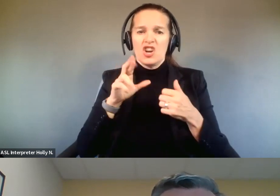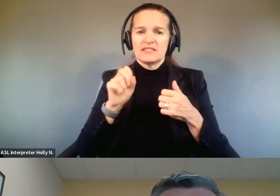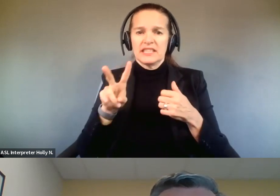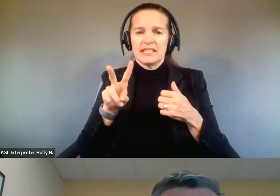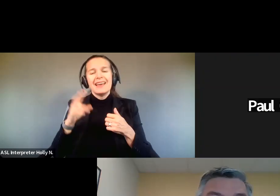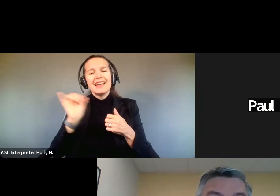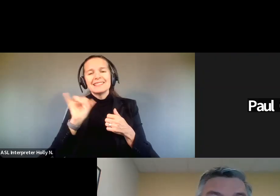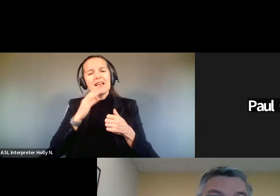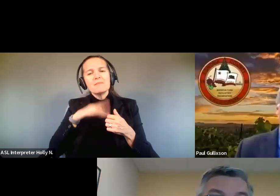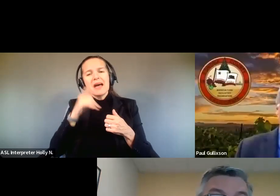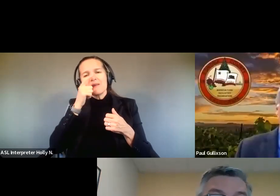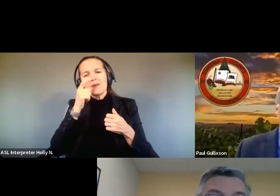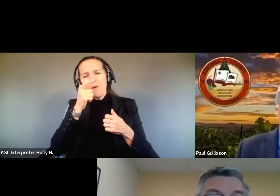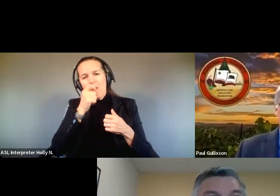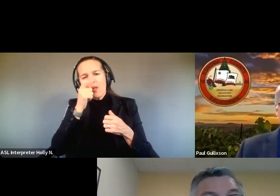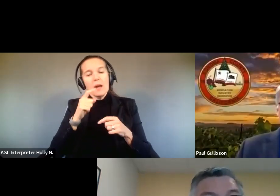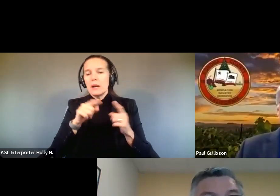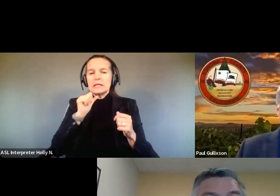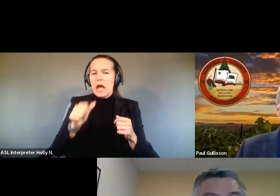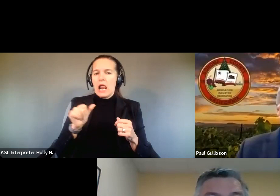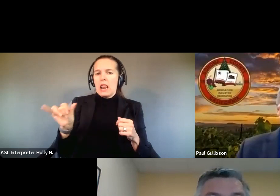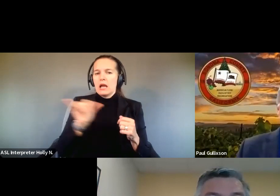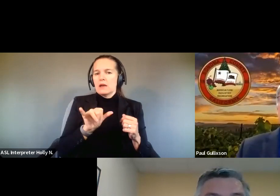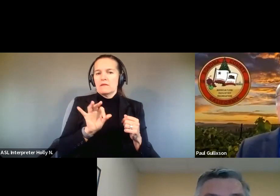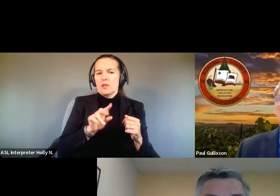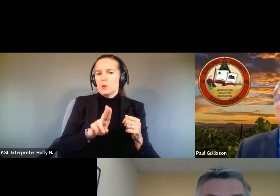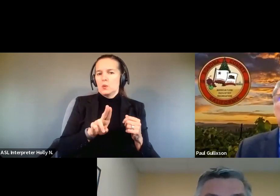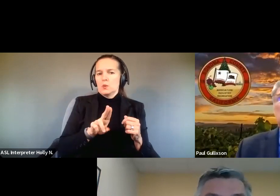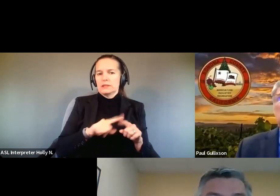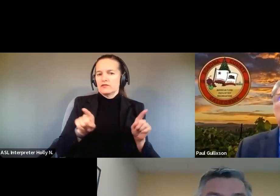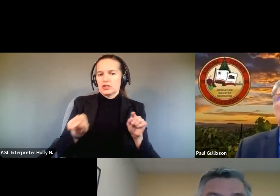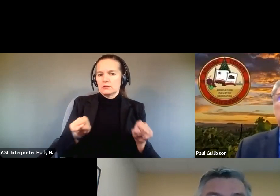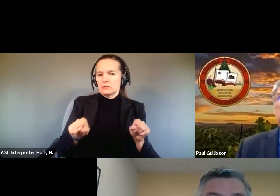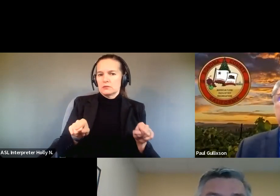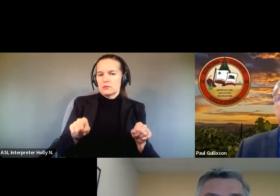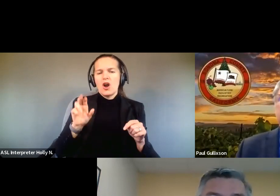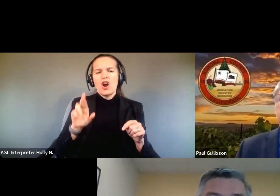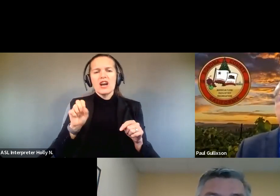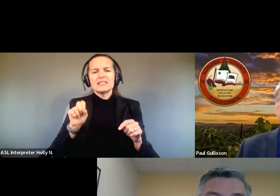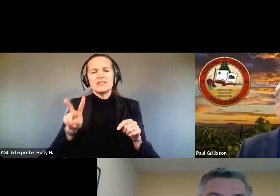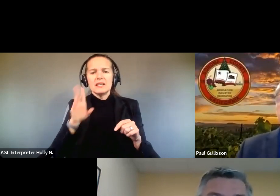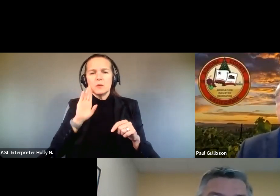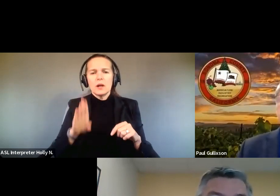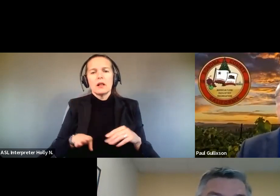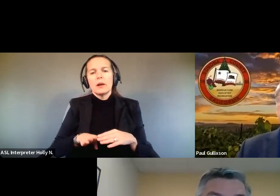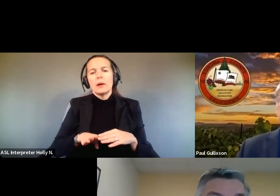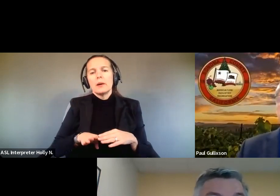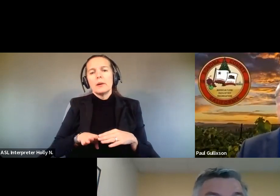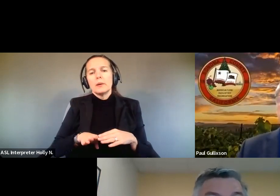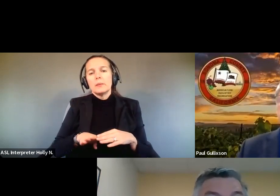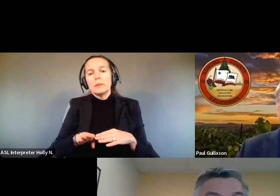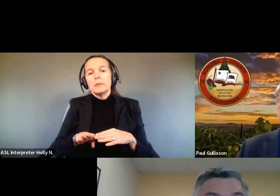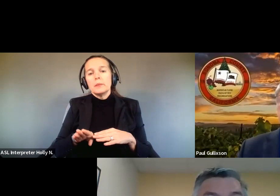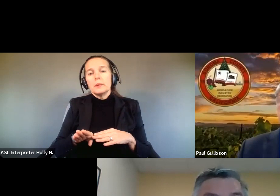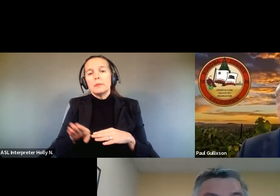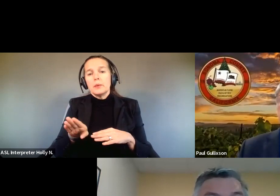It's like a bad cold, but it's not like the flu. They're a little bit different. RSV kind of ramps up over time, where the flu hits you like a brick. I